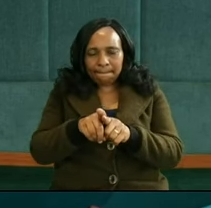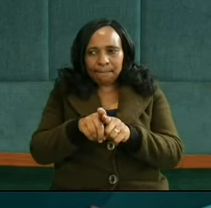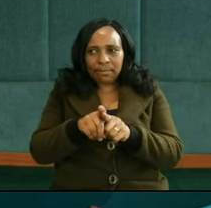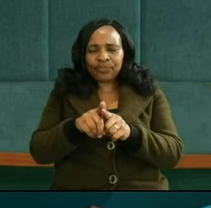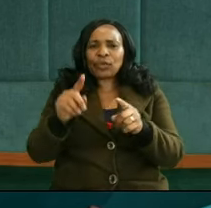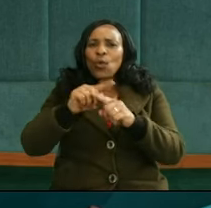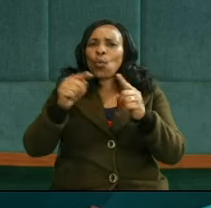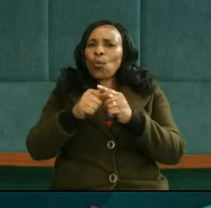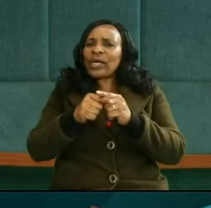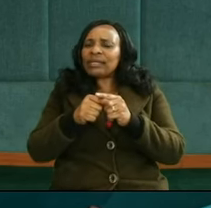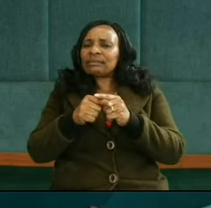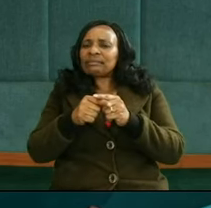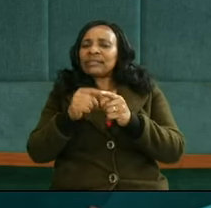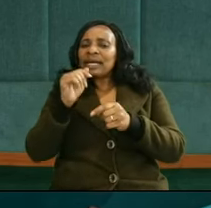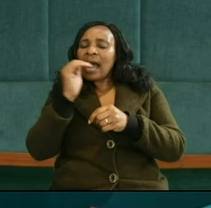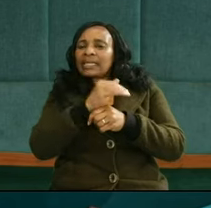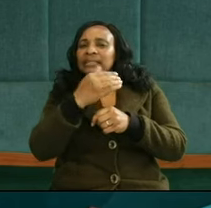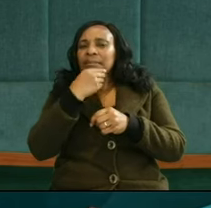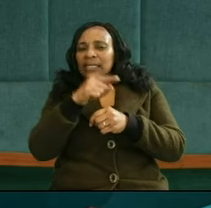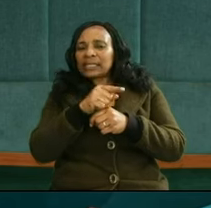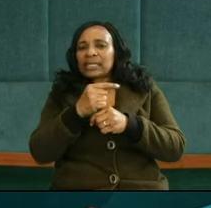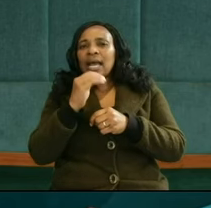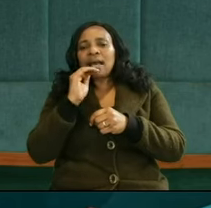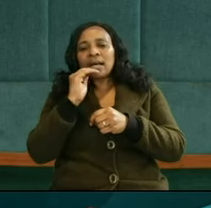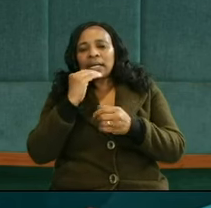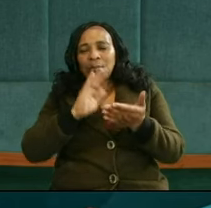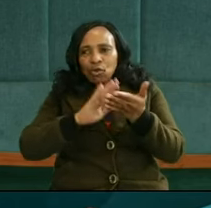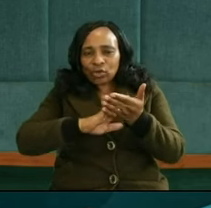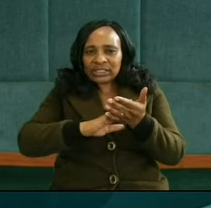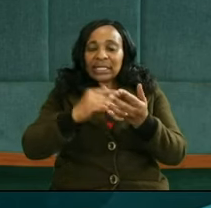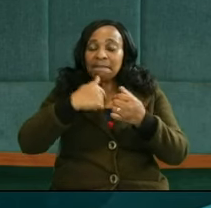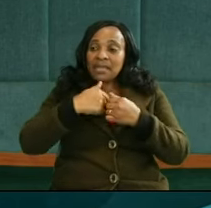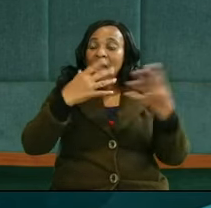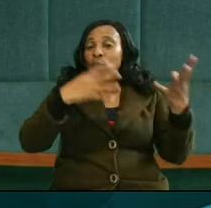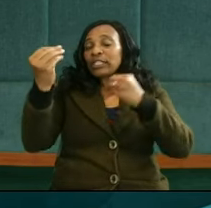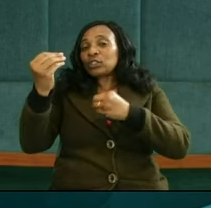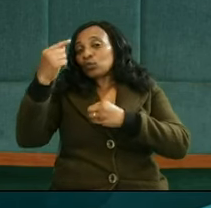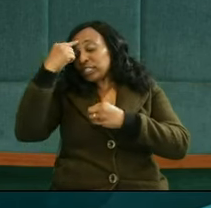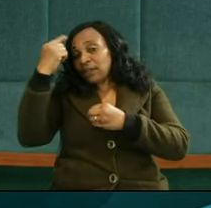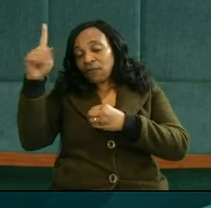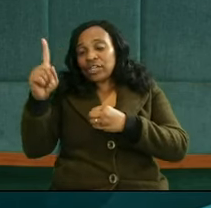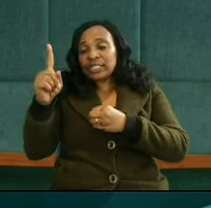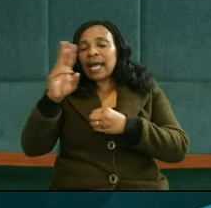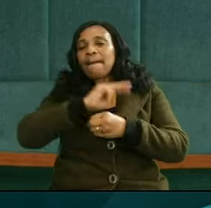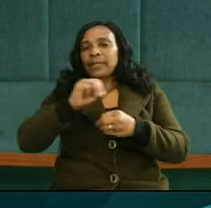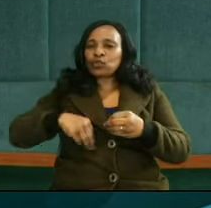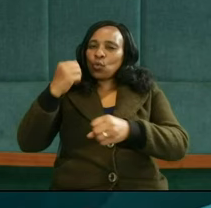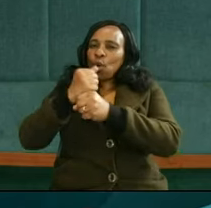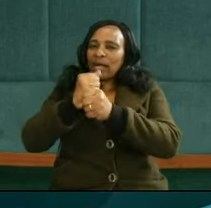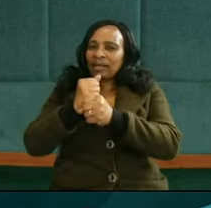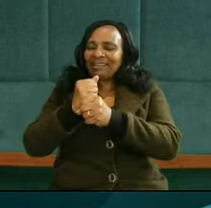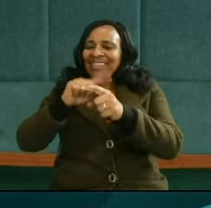When Carey actually proposed going himself to India as a missionary, his father exclaimed, "Is